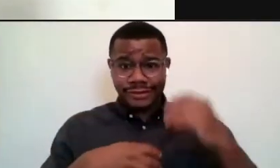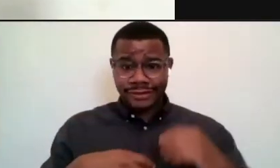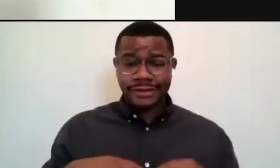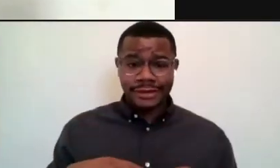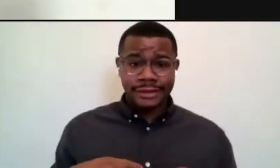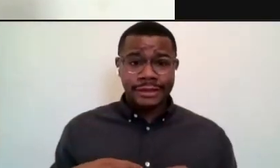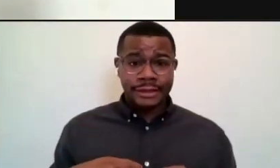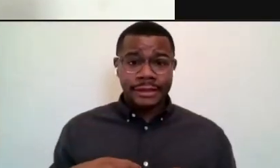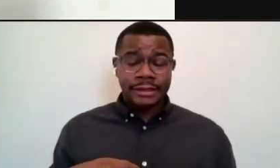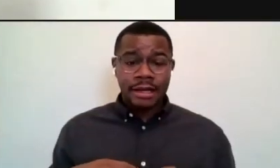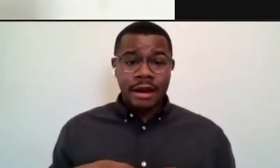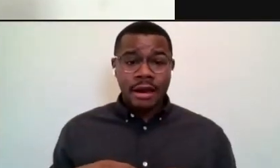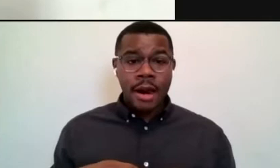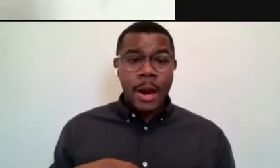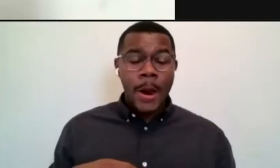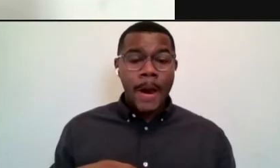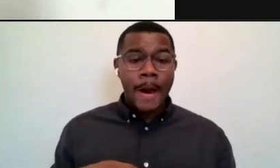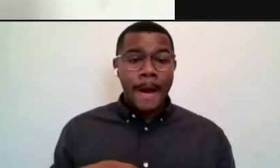you know,